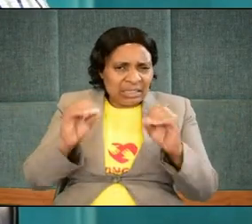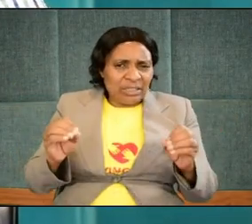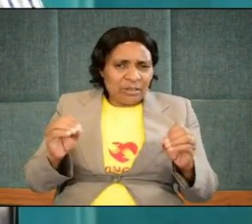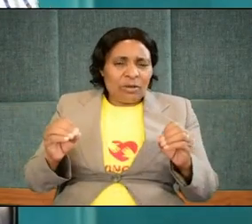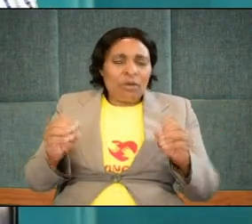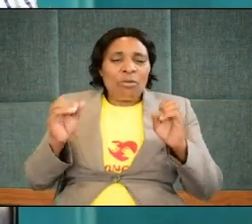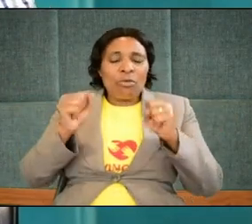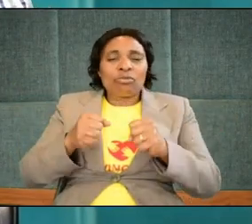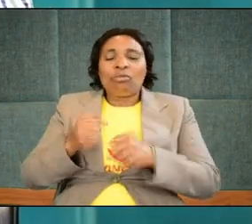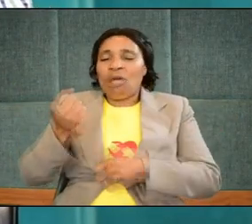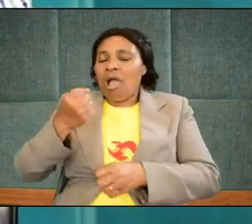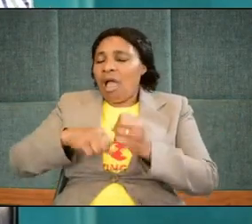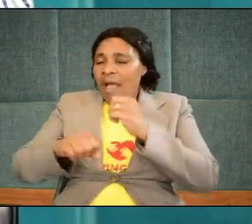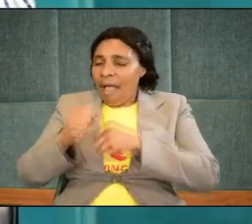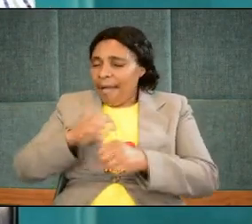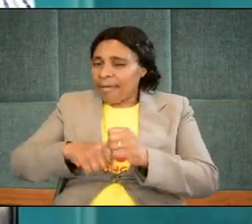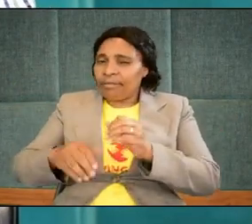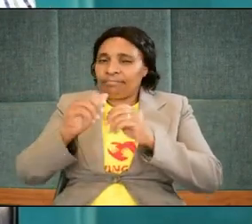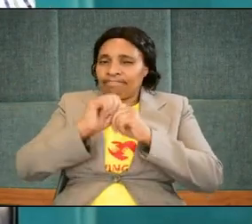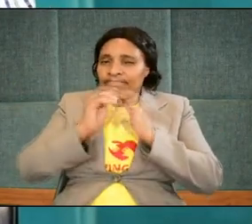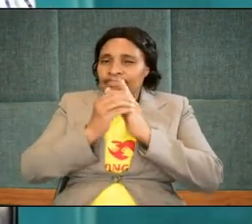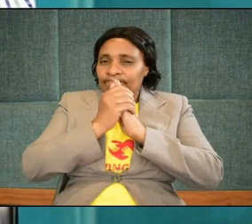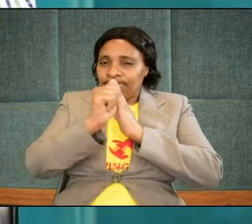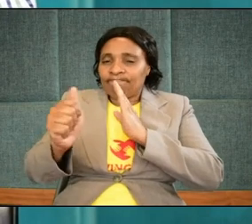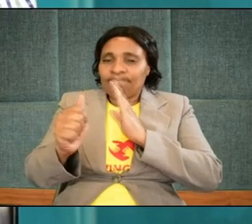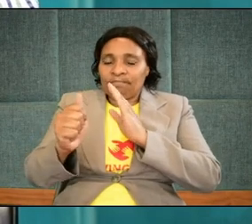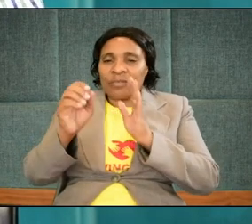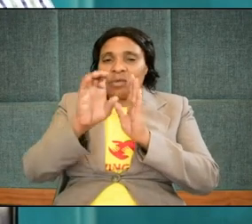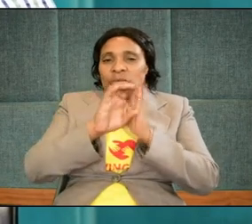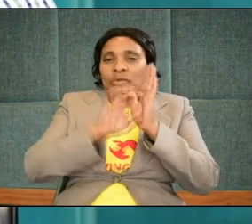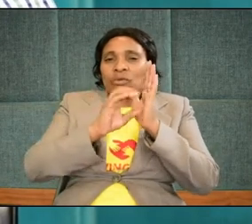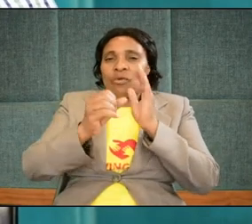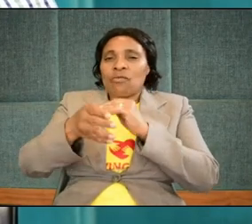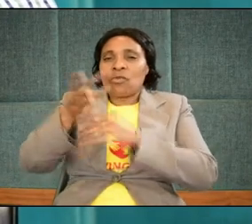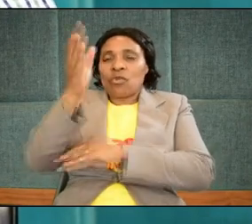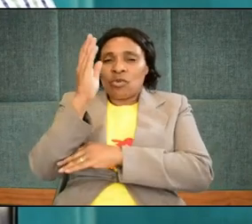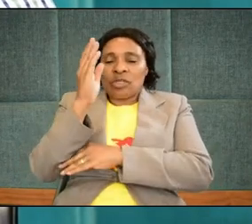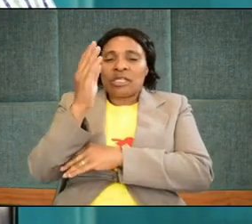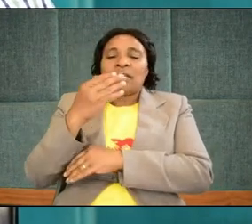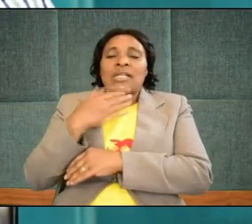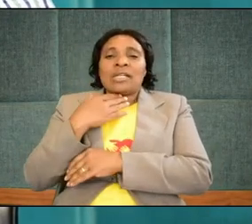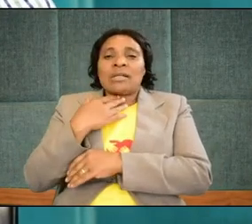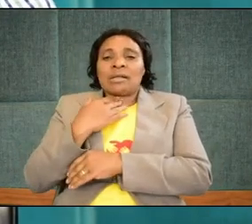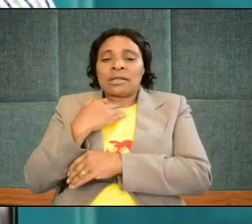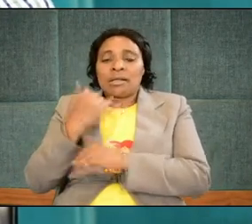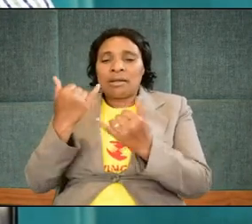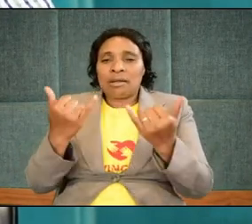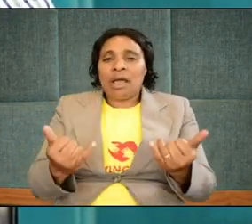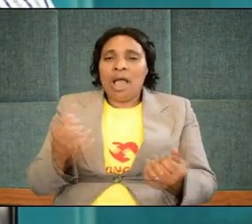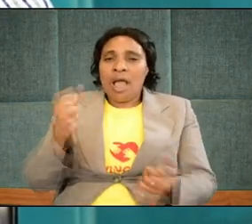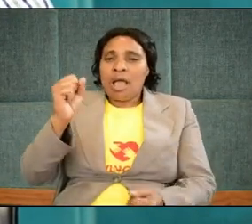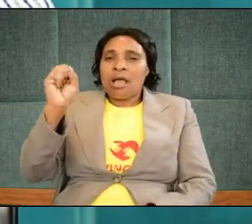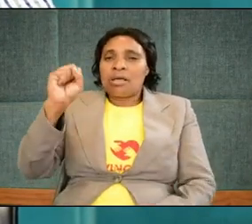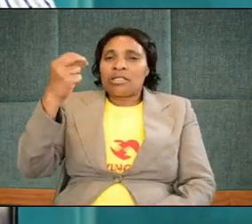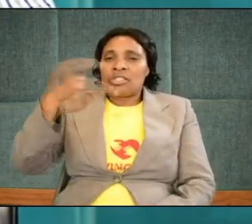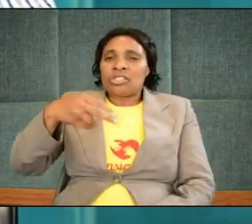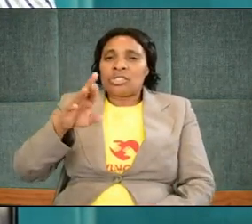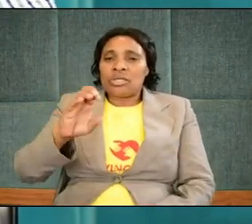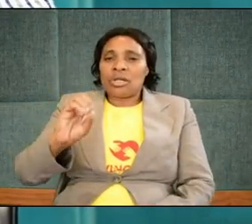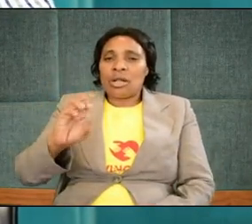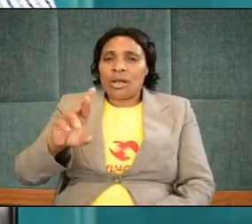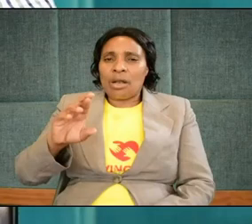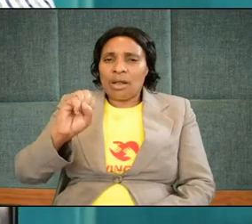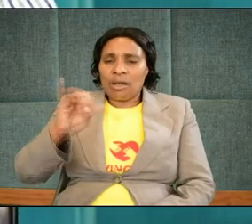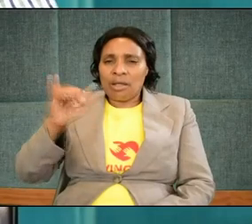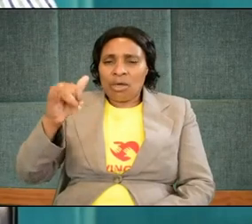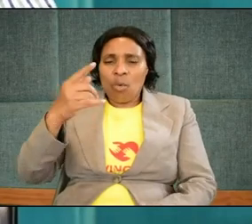hearken diligently to the commandments of God. And I'd like now to go to Ashley to actually give us more insight about what